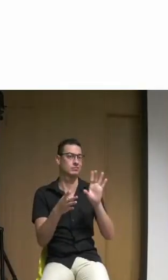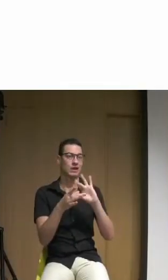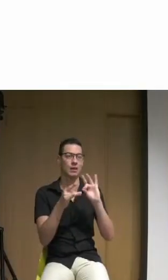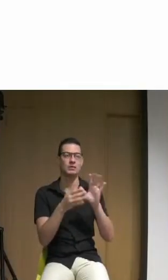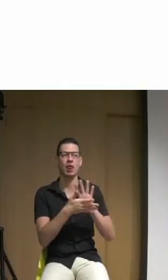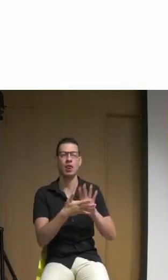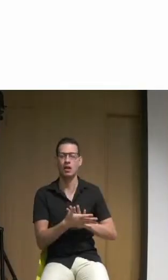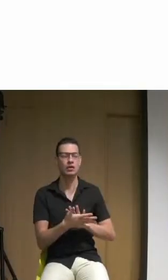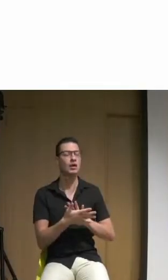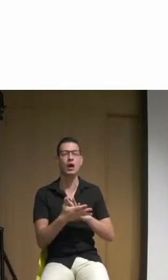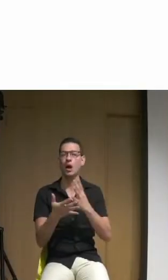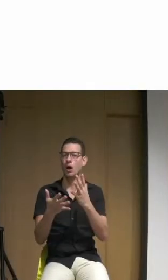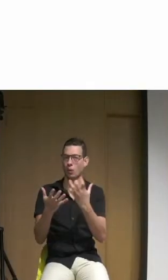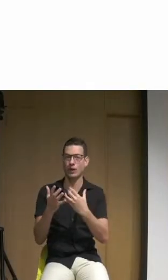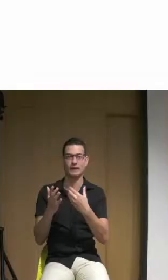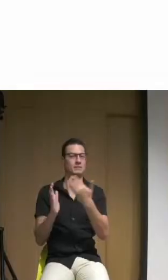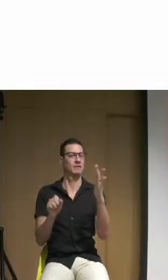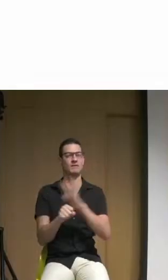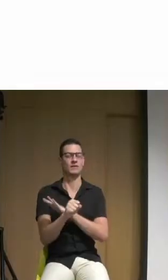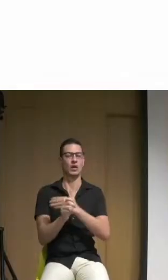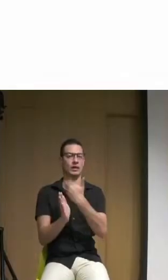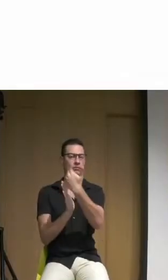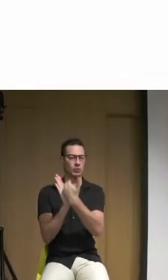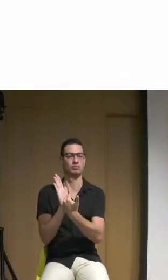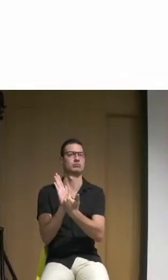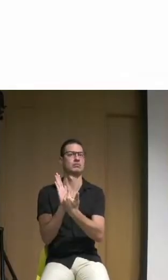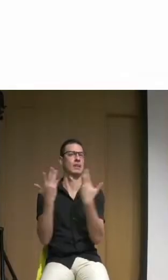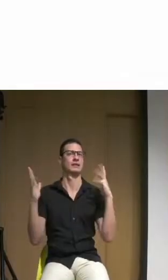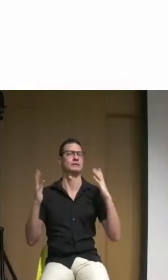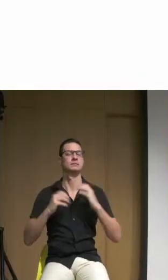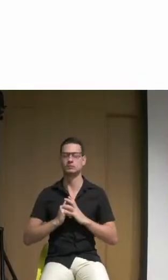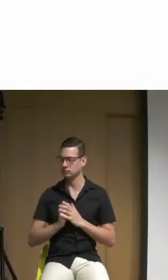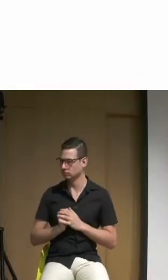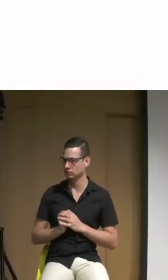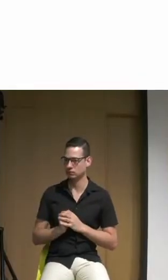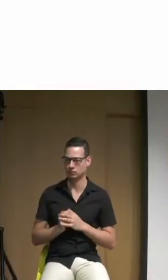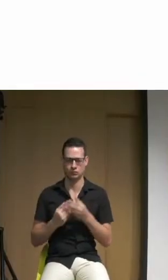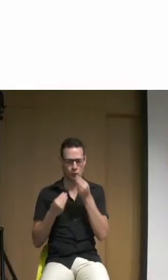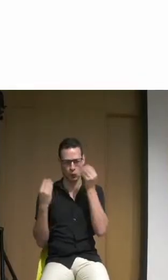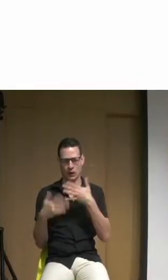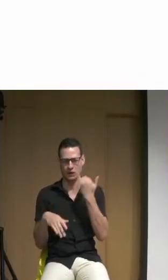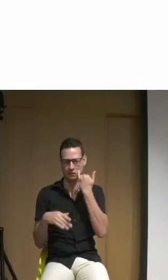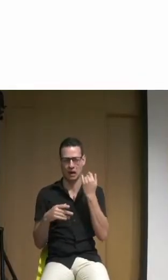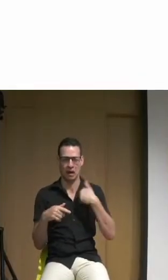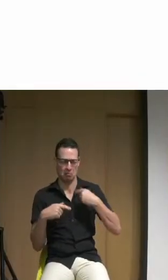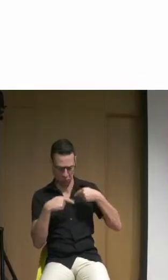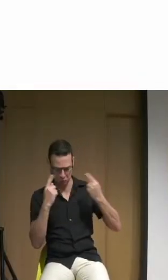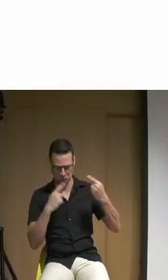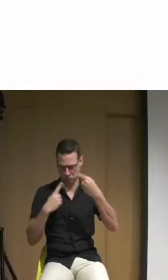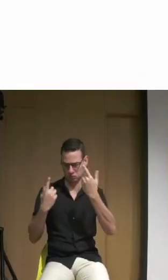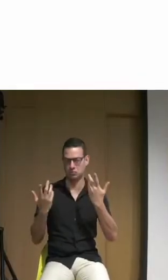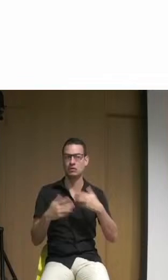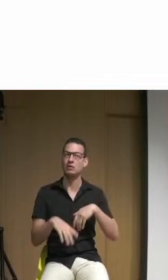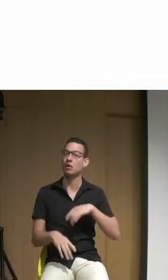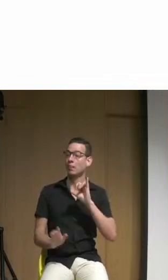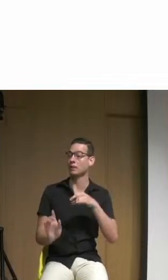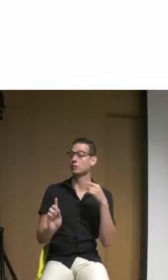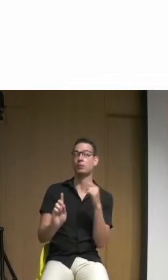with other commissioners. Well, that's the point I wanted to clarify, because otherwise, I mean, you wouldn't, somebody would have to say